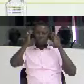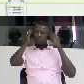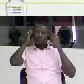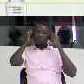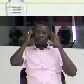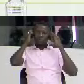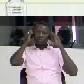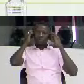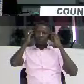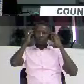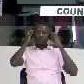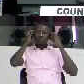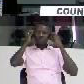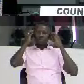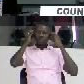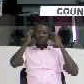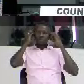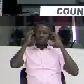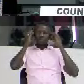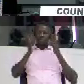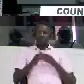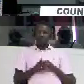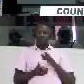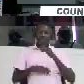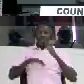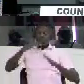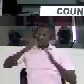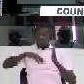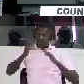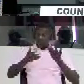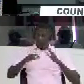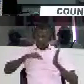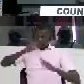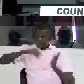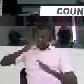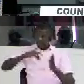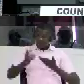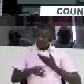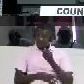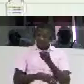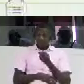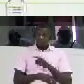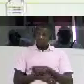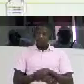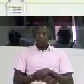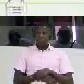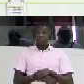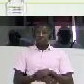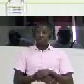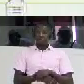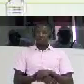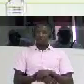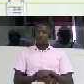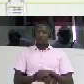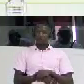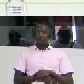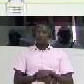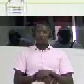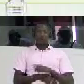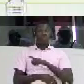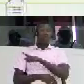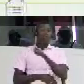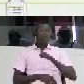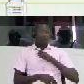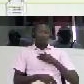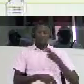Was the drum being beaten? sabar gi dax ñu ko doon tëgga. ñoom gars yi ñu amee lifi nii green. Those